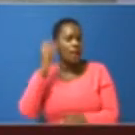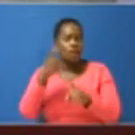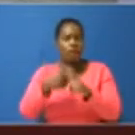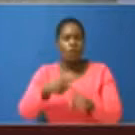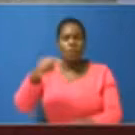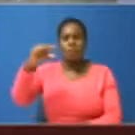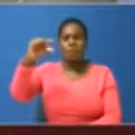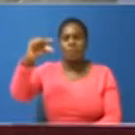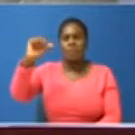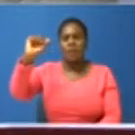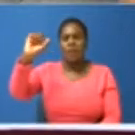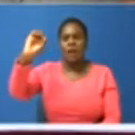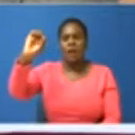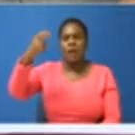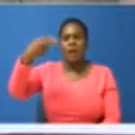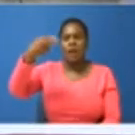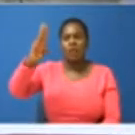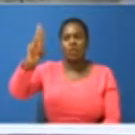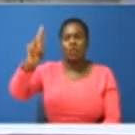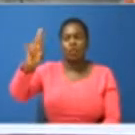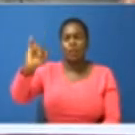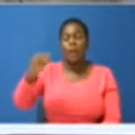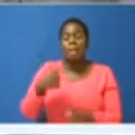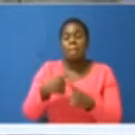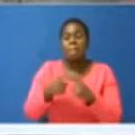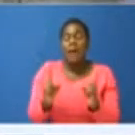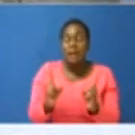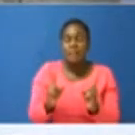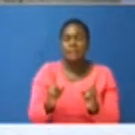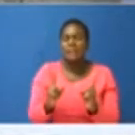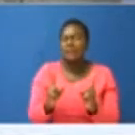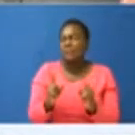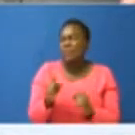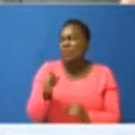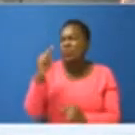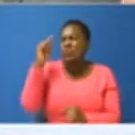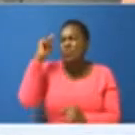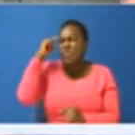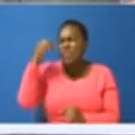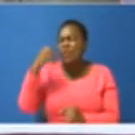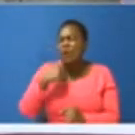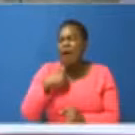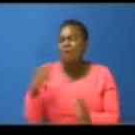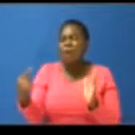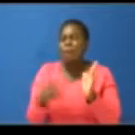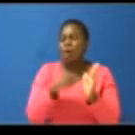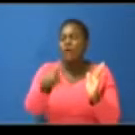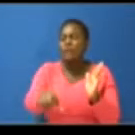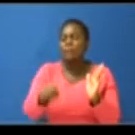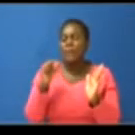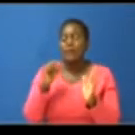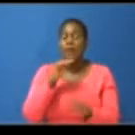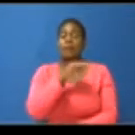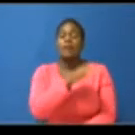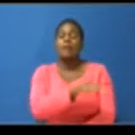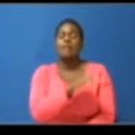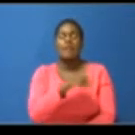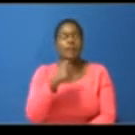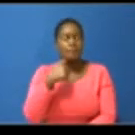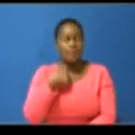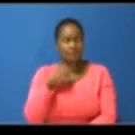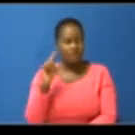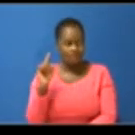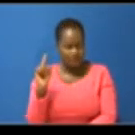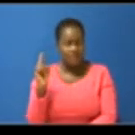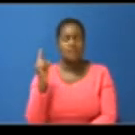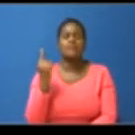gashuri uh shortly as well uh but monakisa was there any highlight for you this evening i think um first